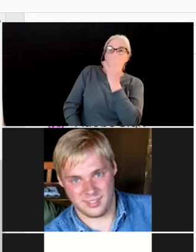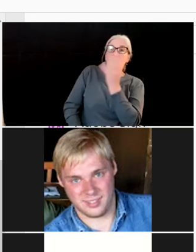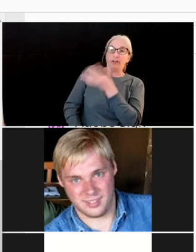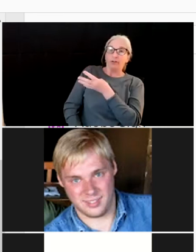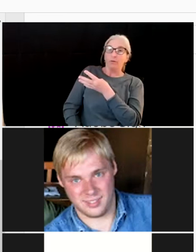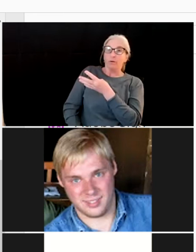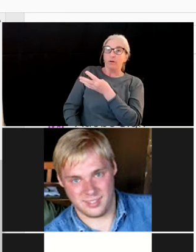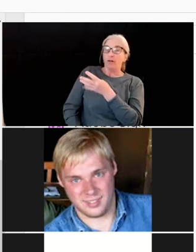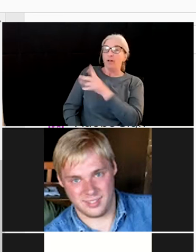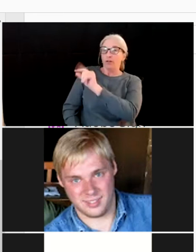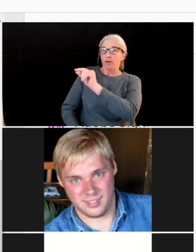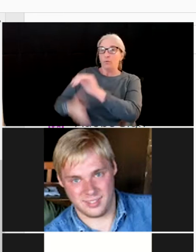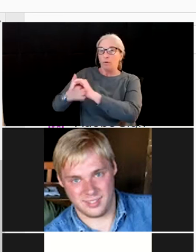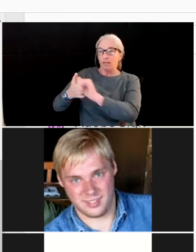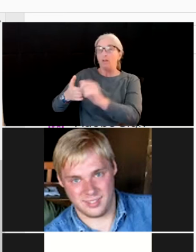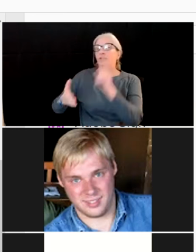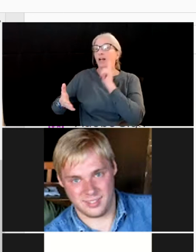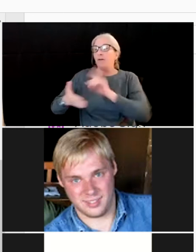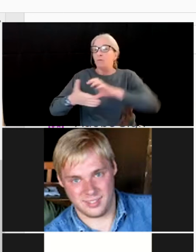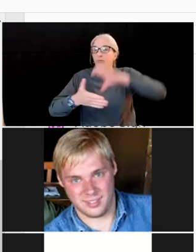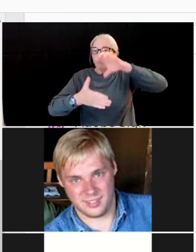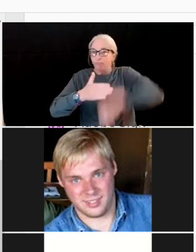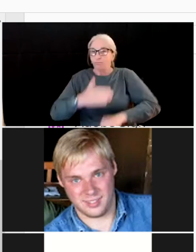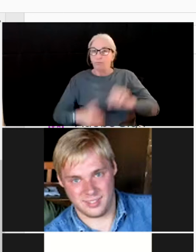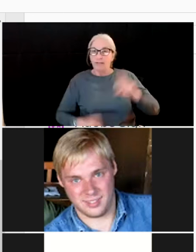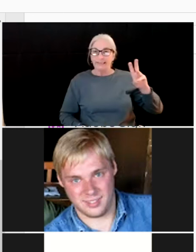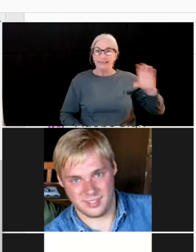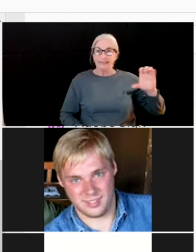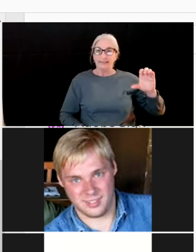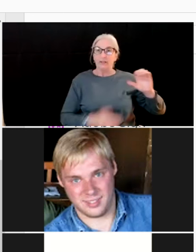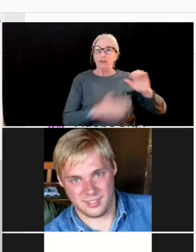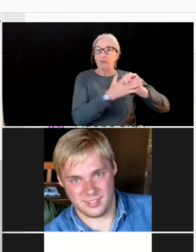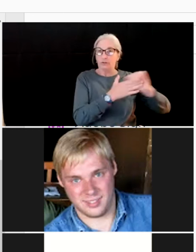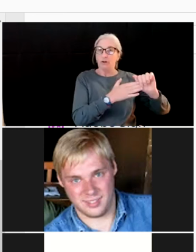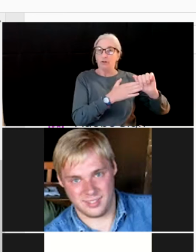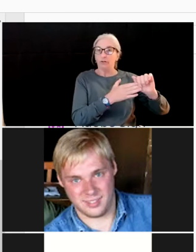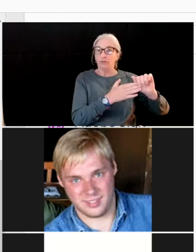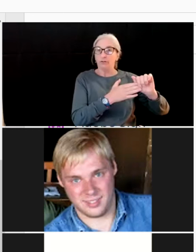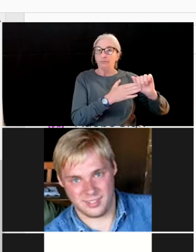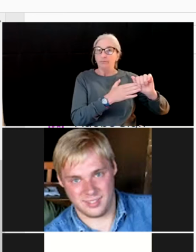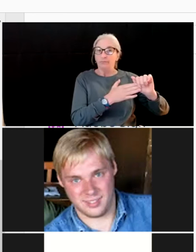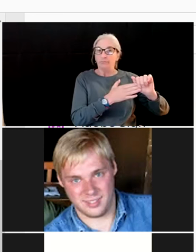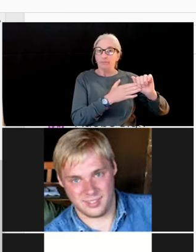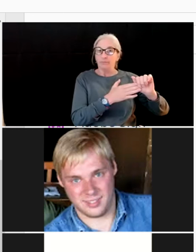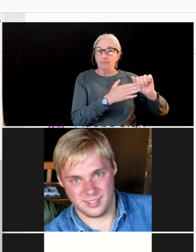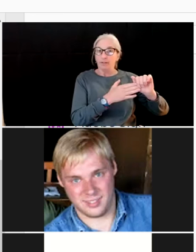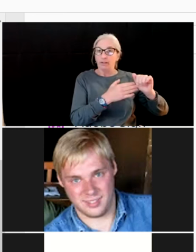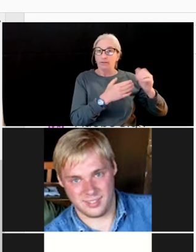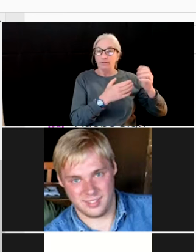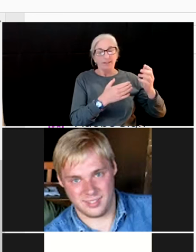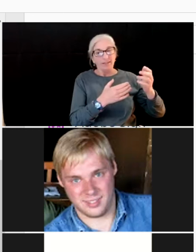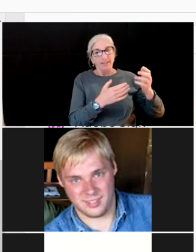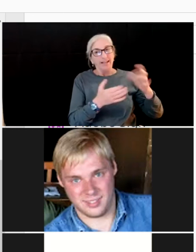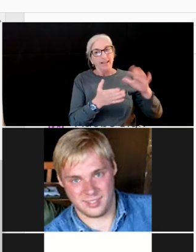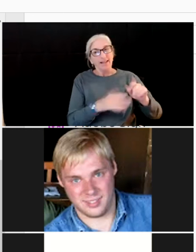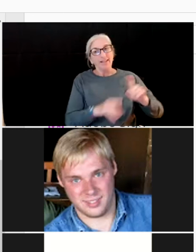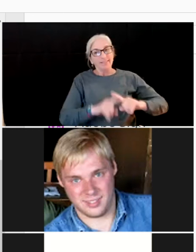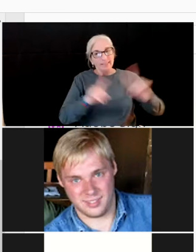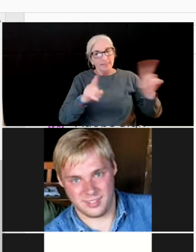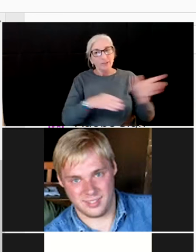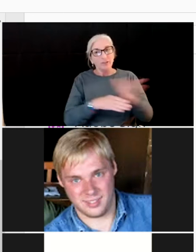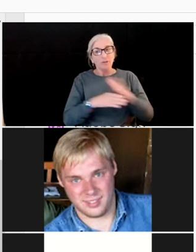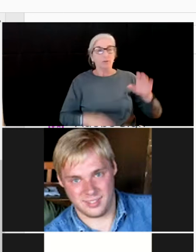in SSI benefits to make up the difference, right? So that's a big difference between SSDI and